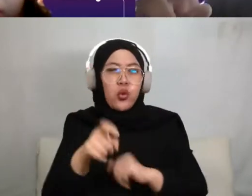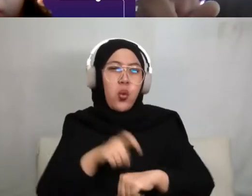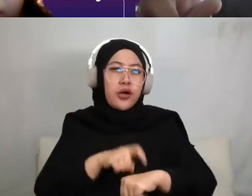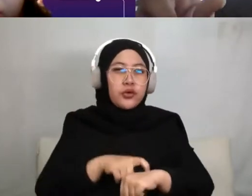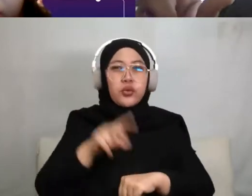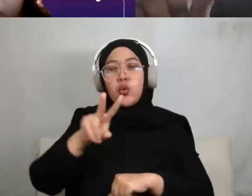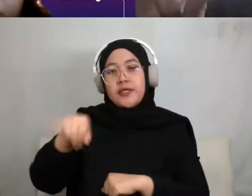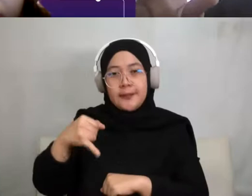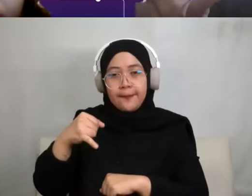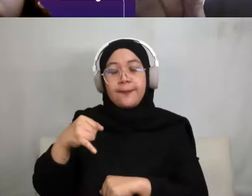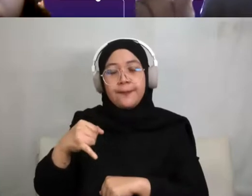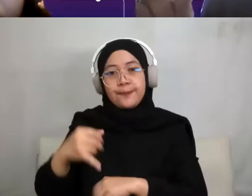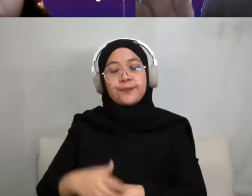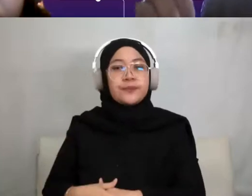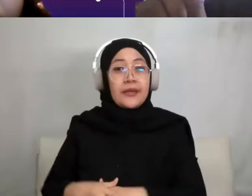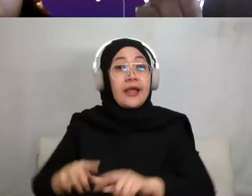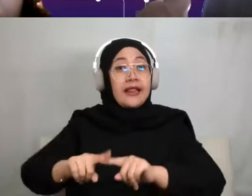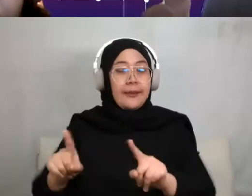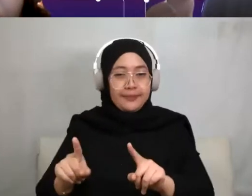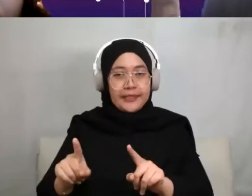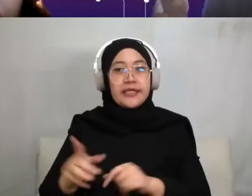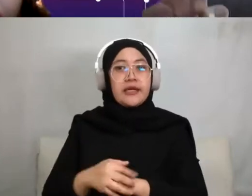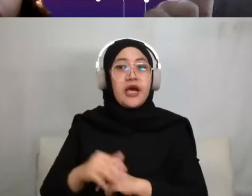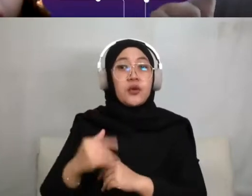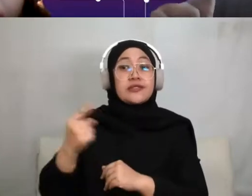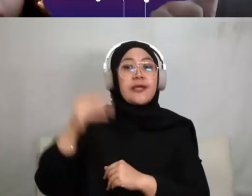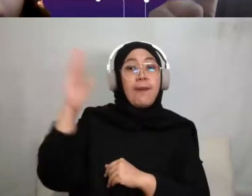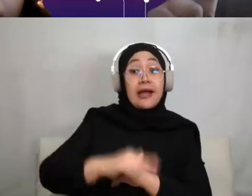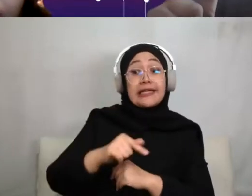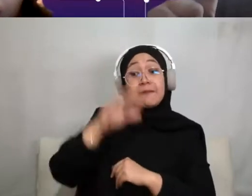5 hours time every day in the night to maintain the buses.